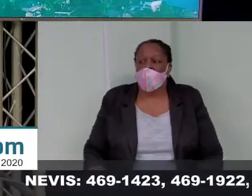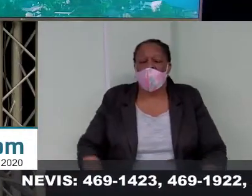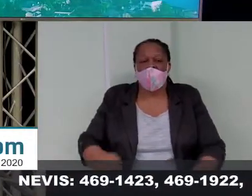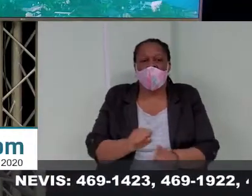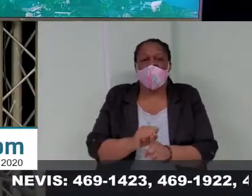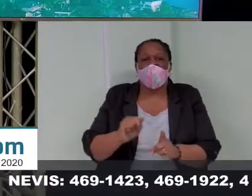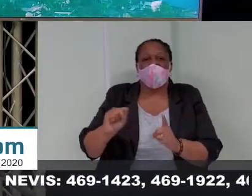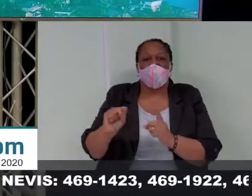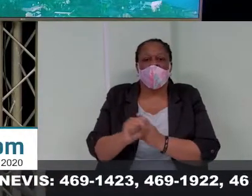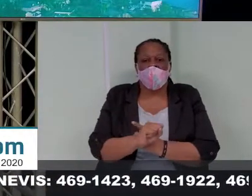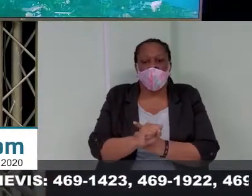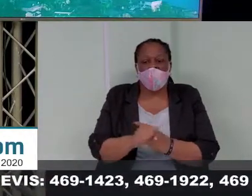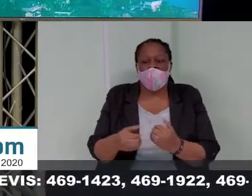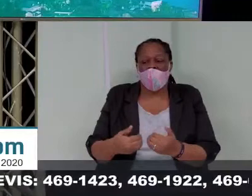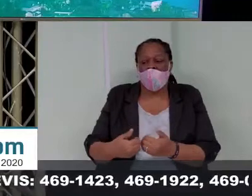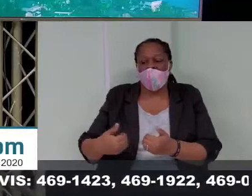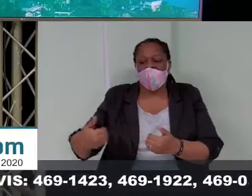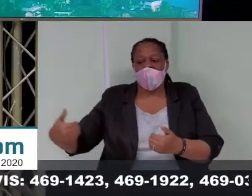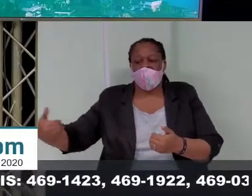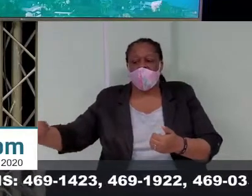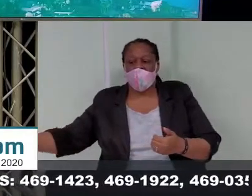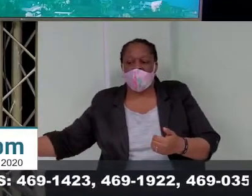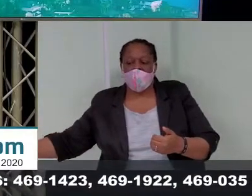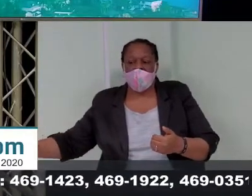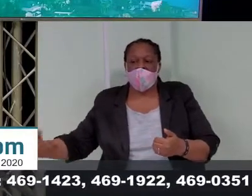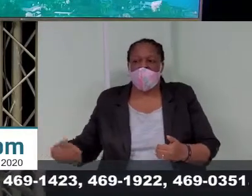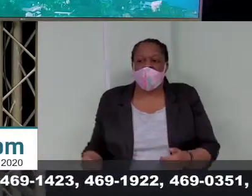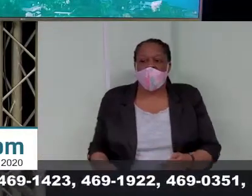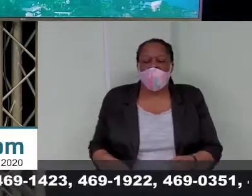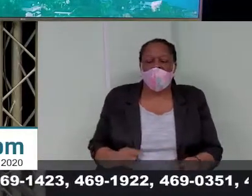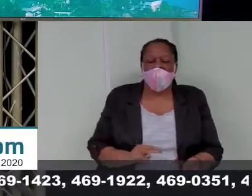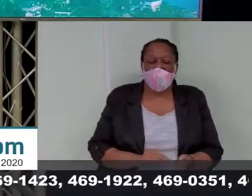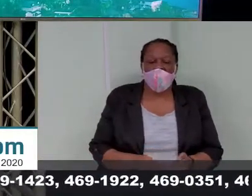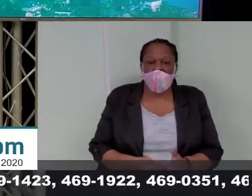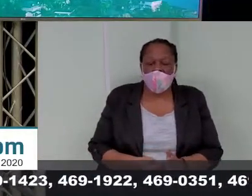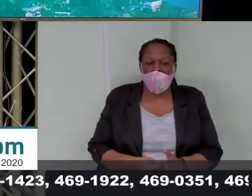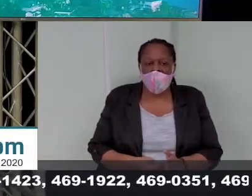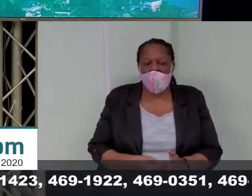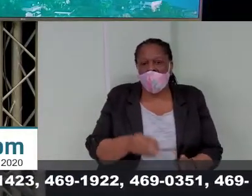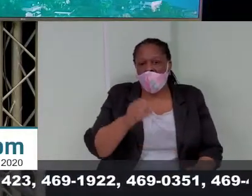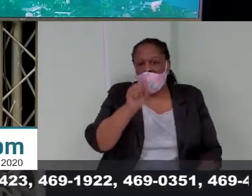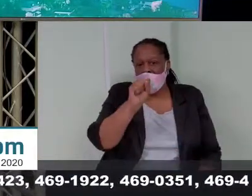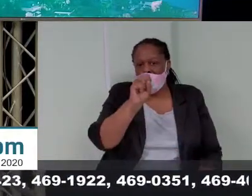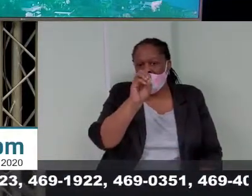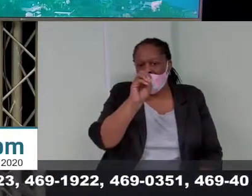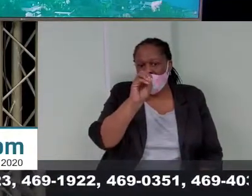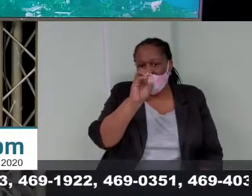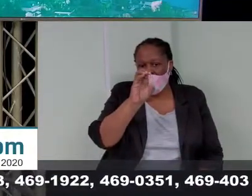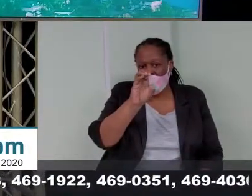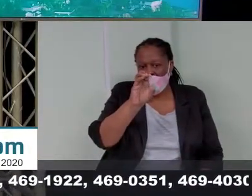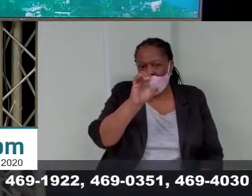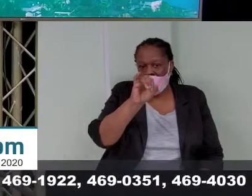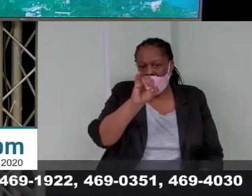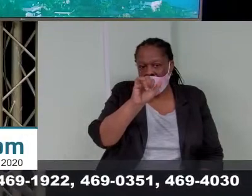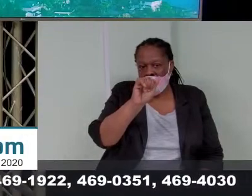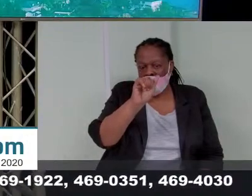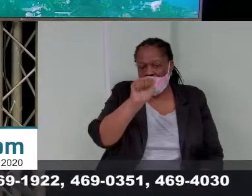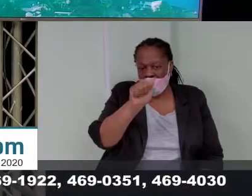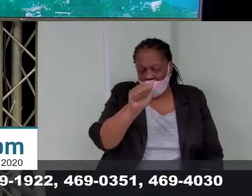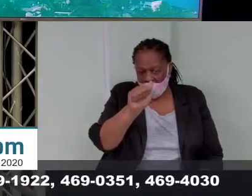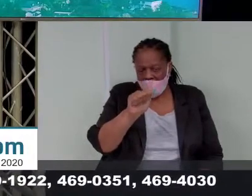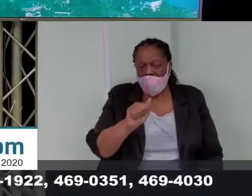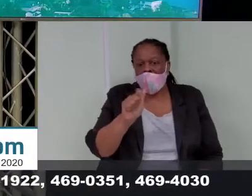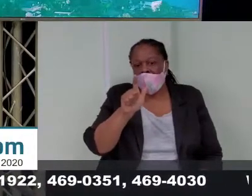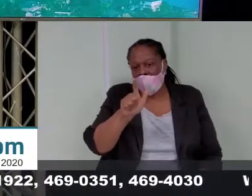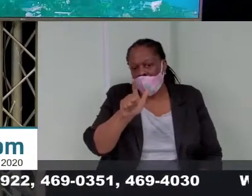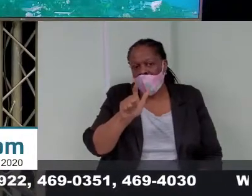isolation between human beings, and we know that we have a need to connect. And so although we want persons to physically distance,